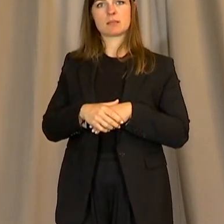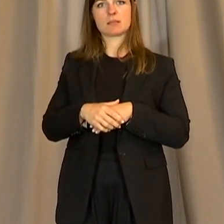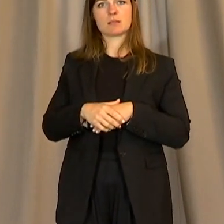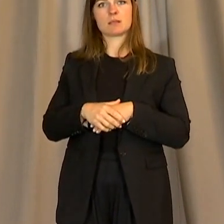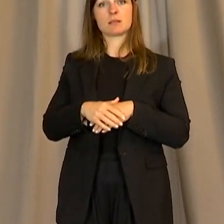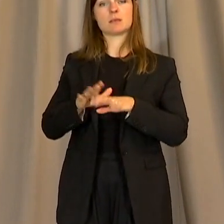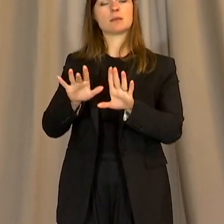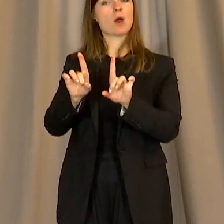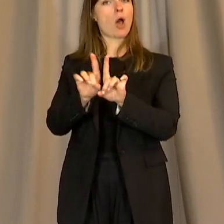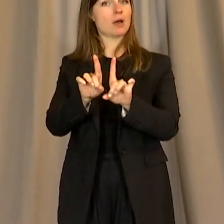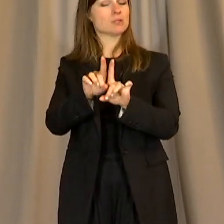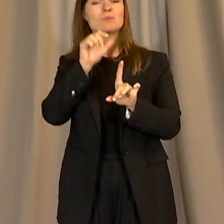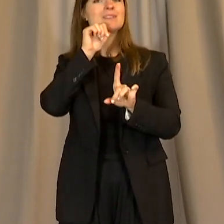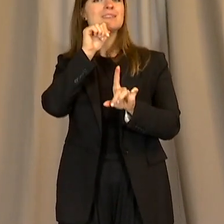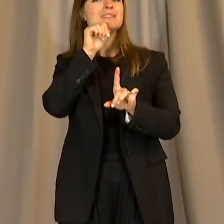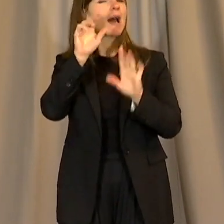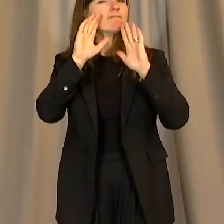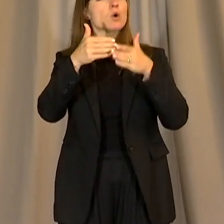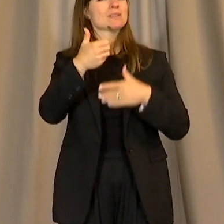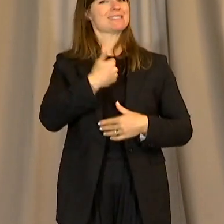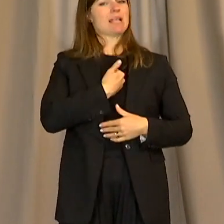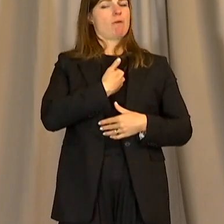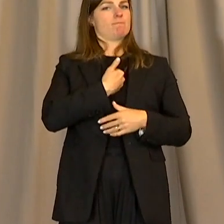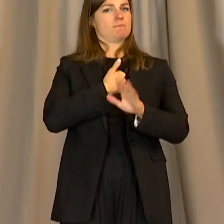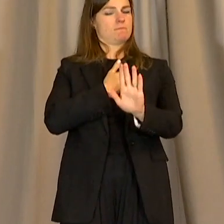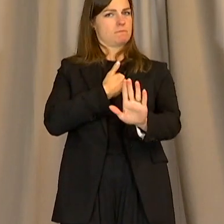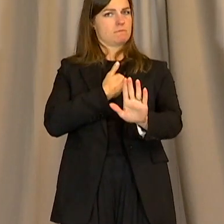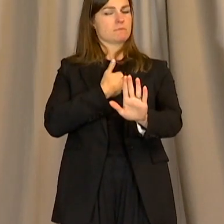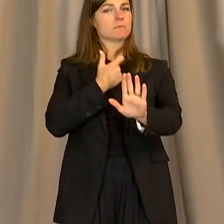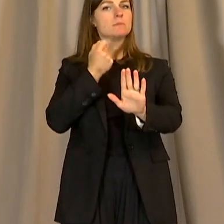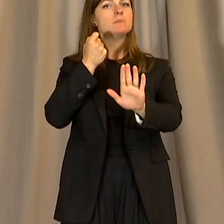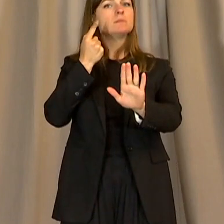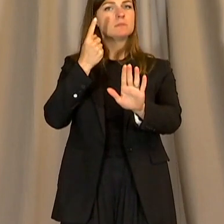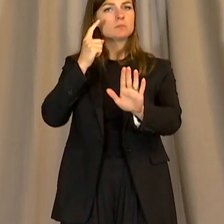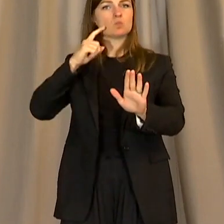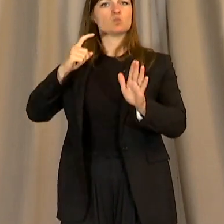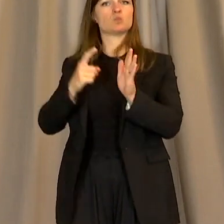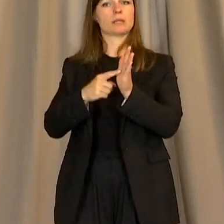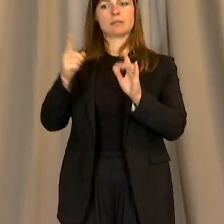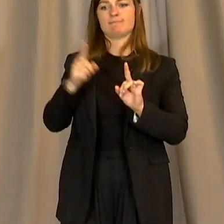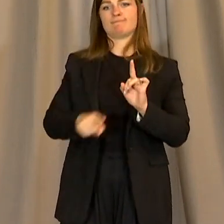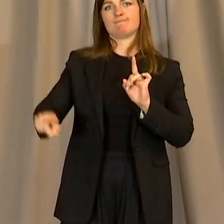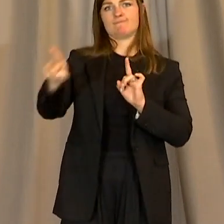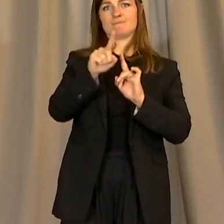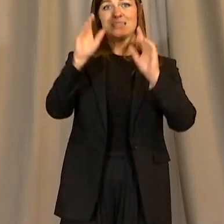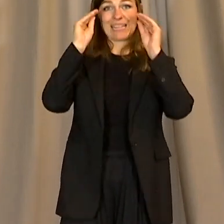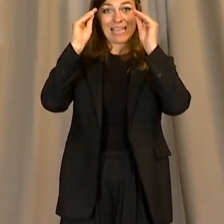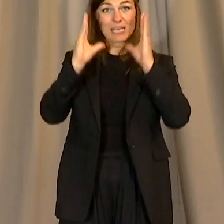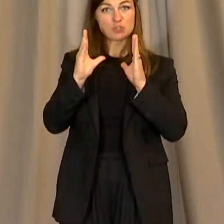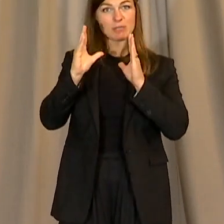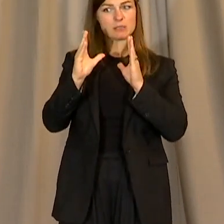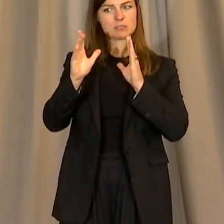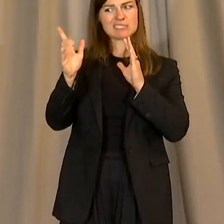not talking so much about self, but when we recognize that there are educators who need to do that